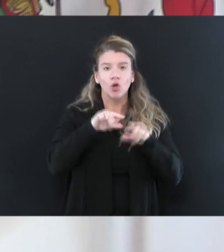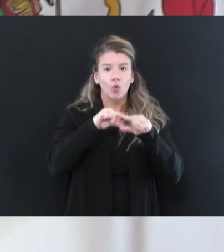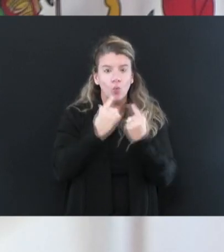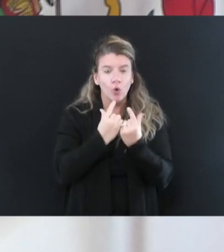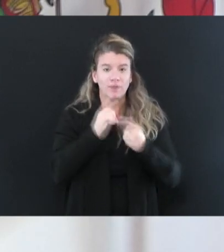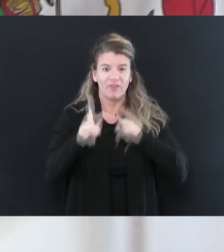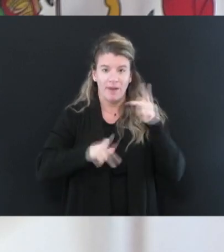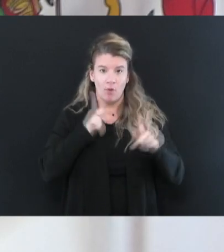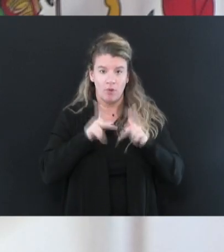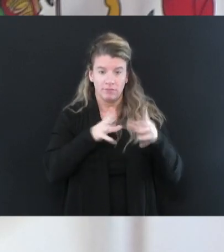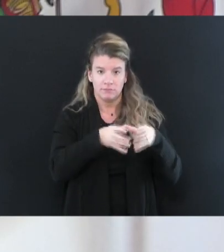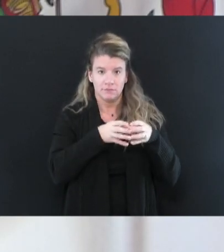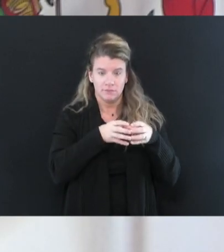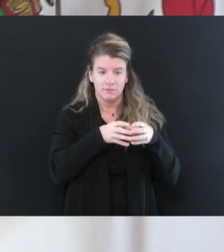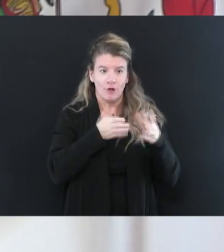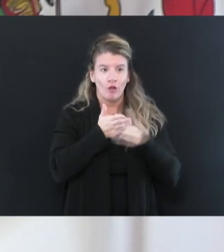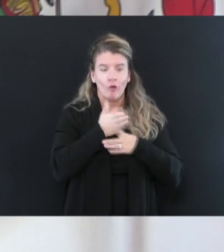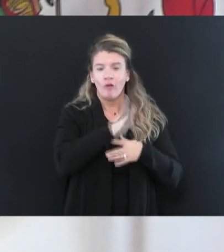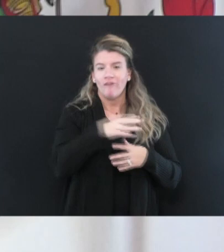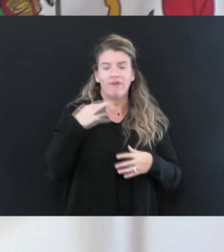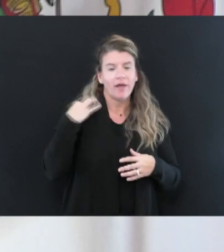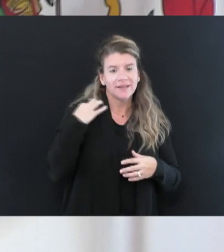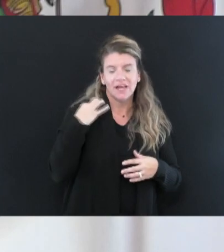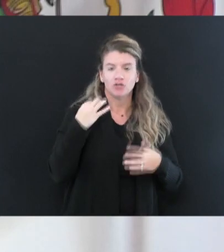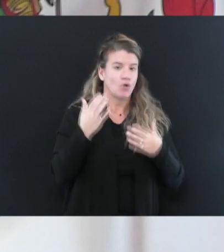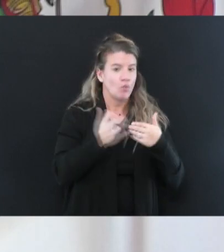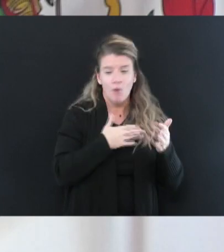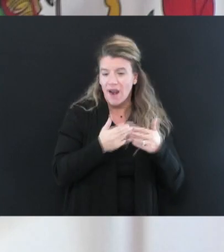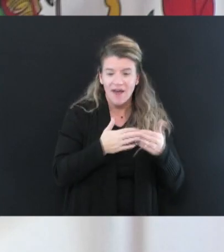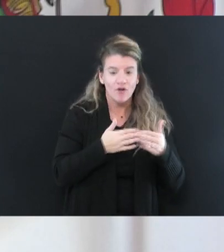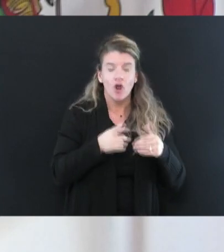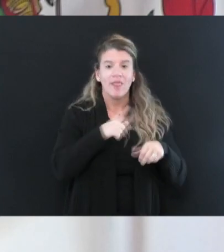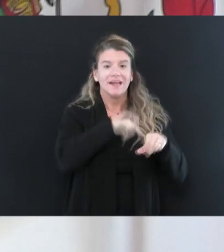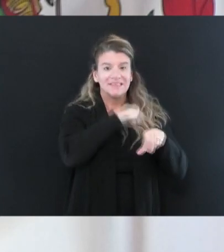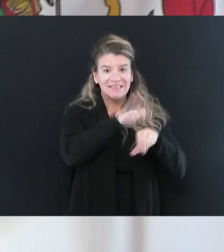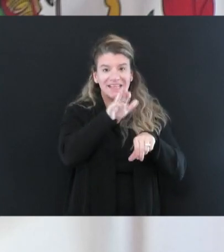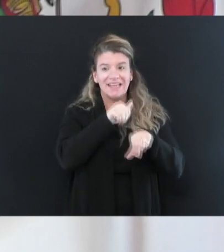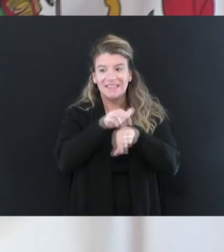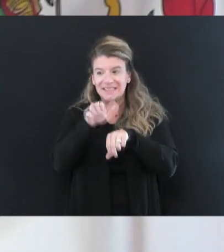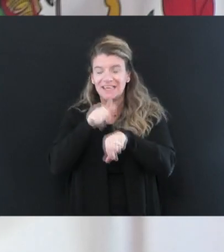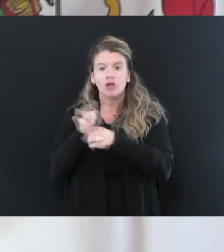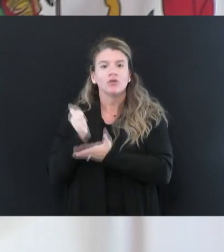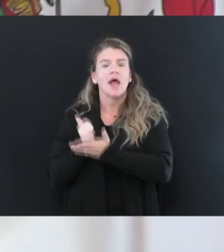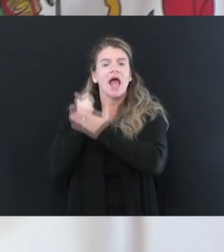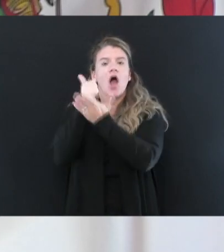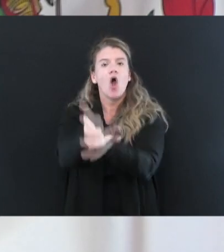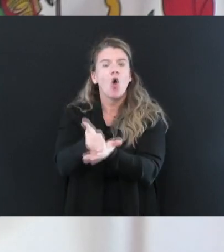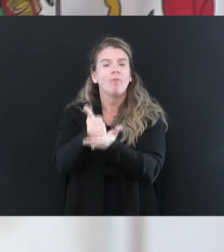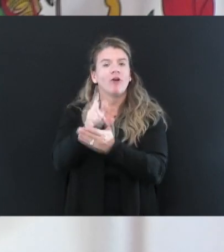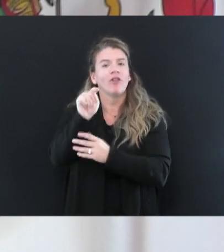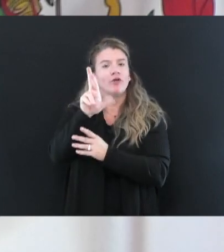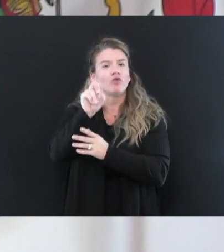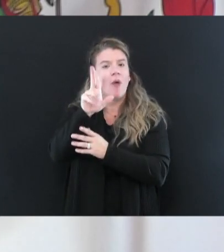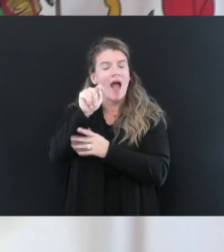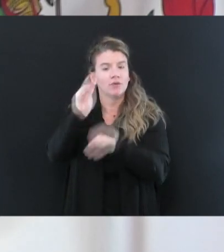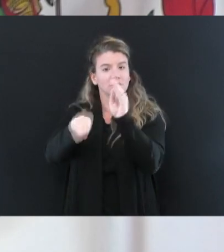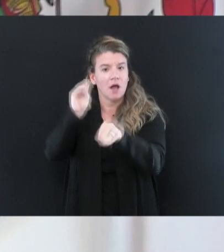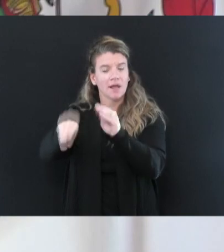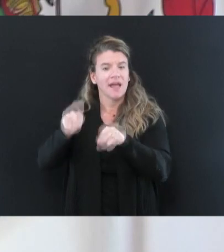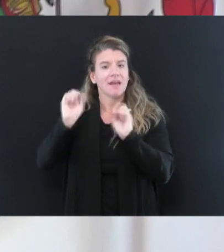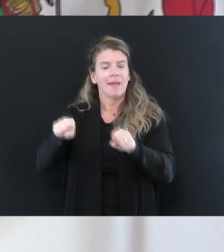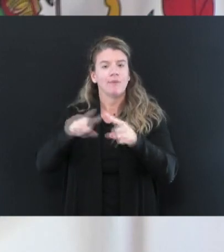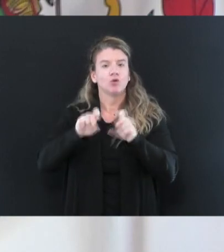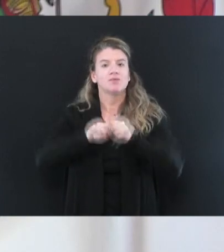people, through either volunteers or whatever, to assist in our trout stockings. And so to be able to spread the